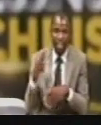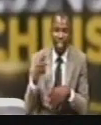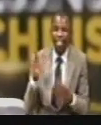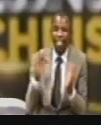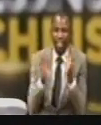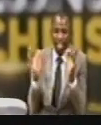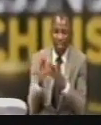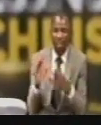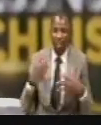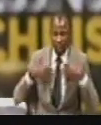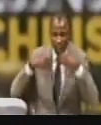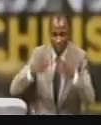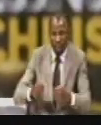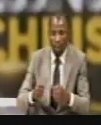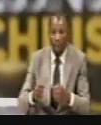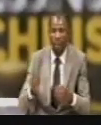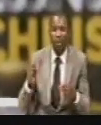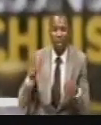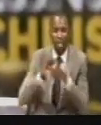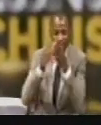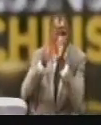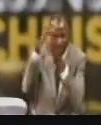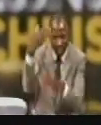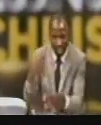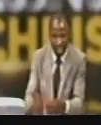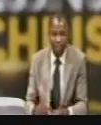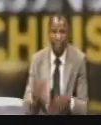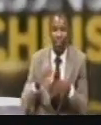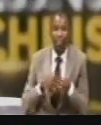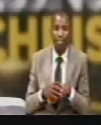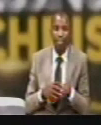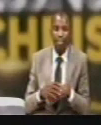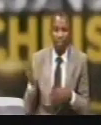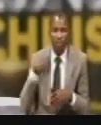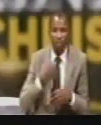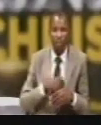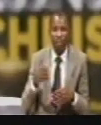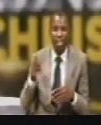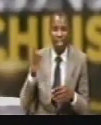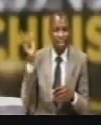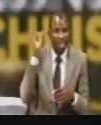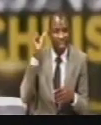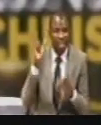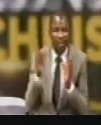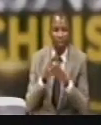here. Tonight, you will see Jesus. And you'll be made whole